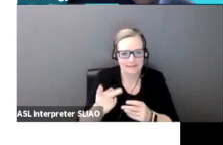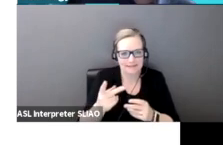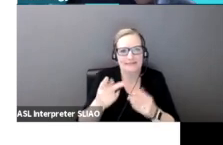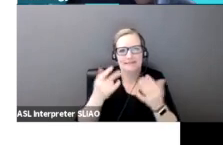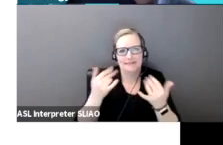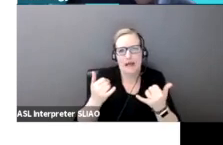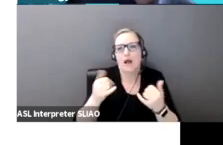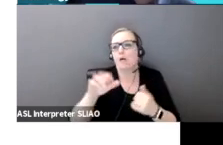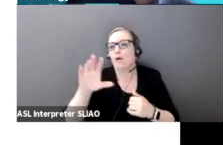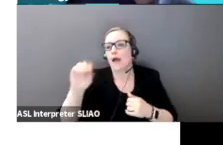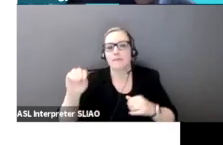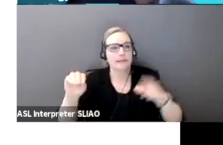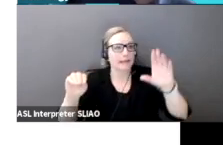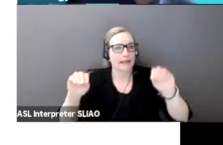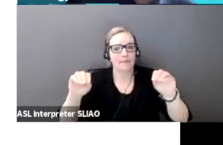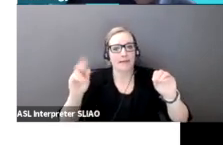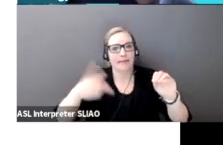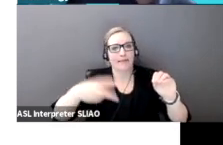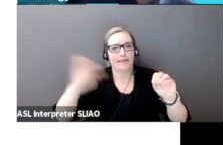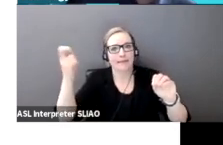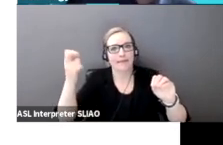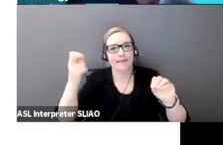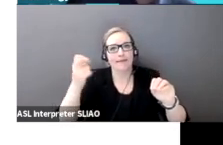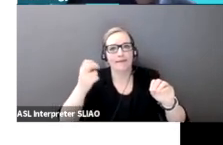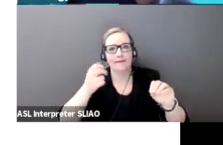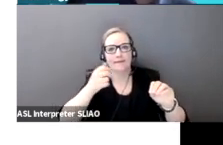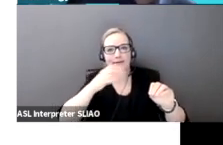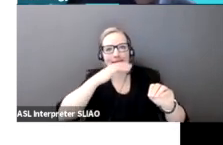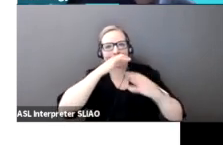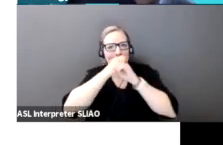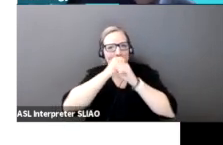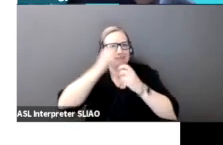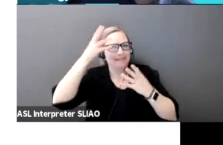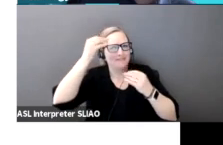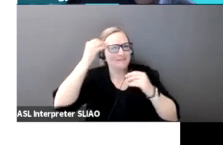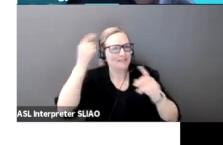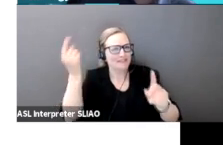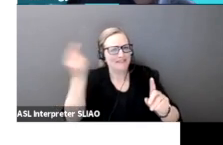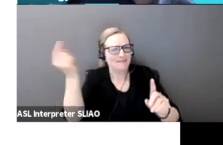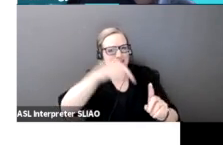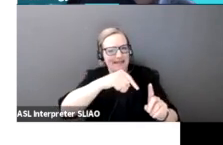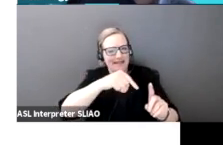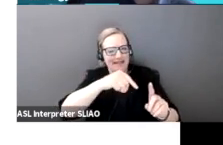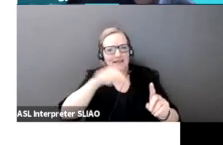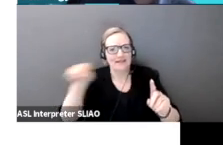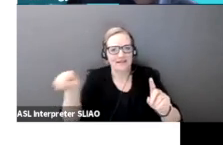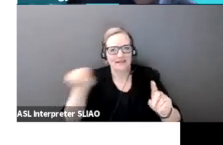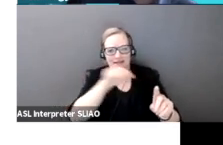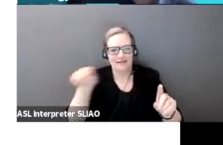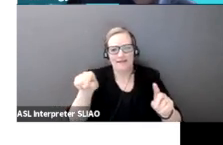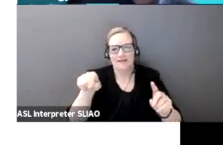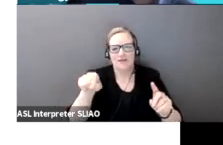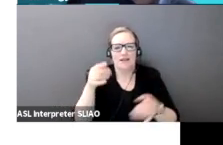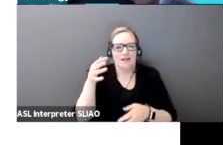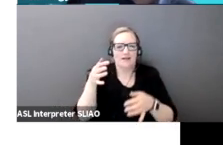theft. But generally speaking, your recourse would be against the person who stole